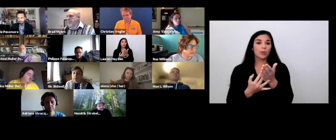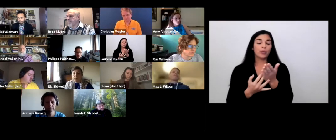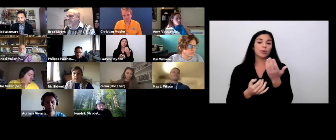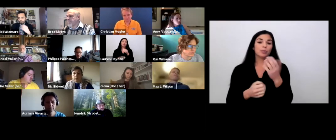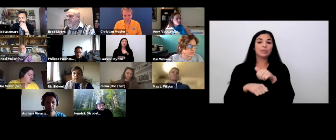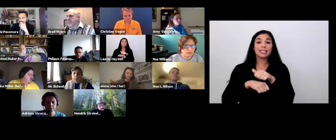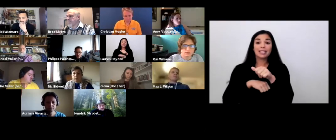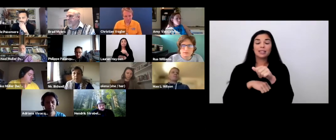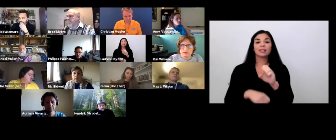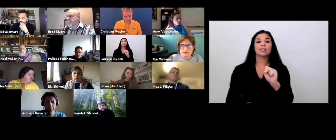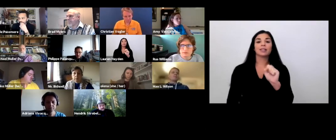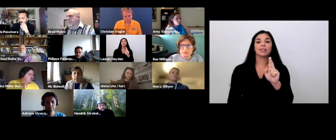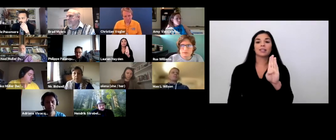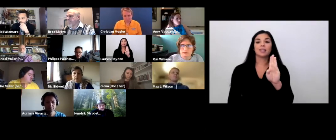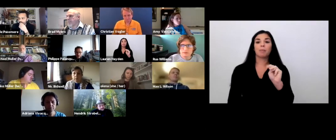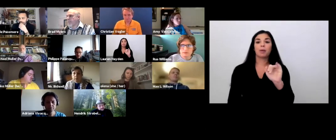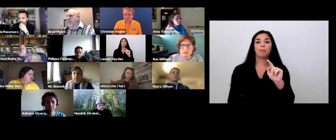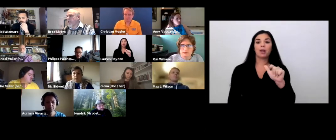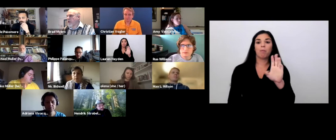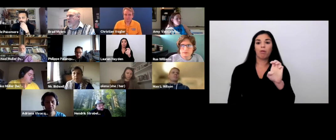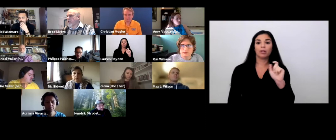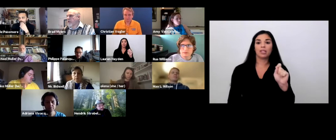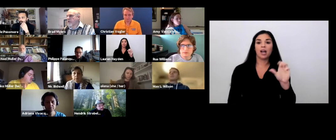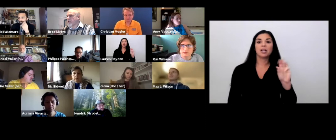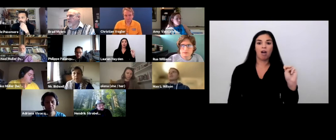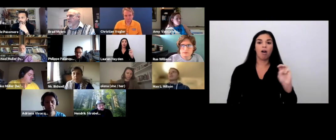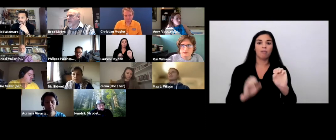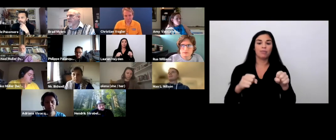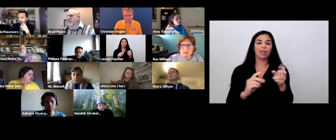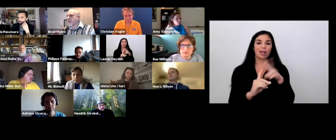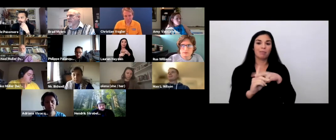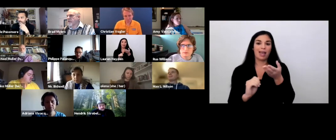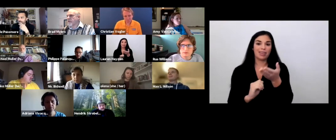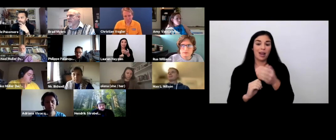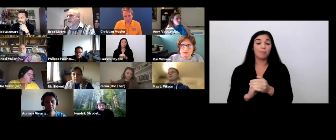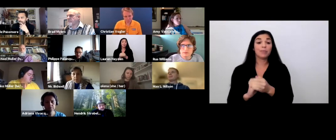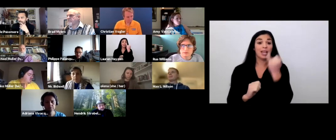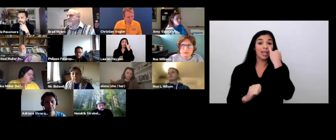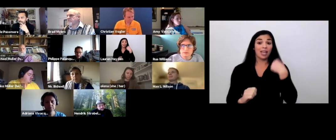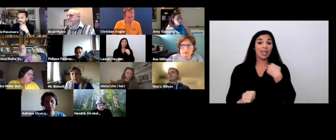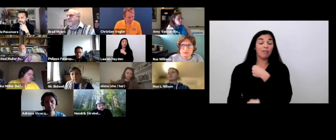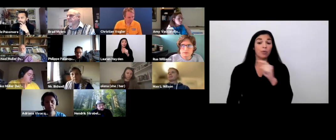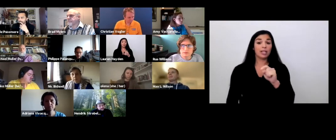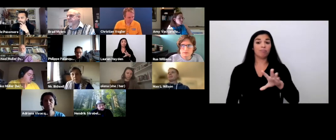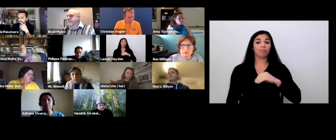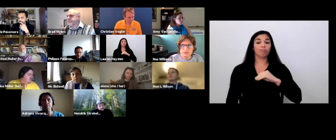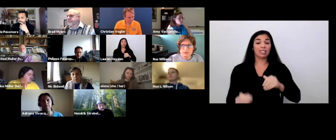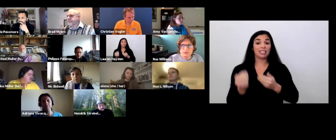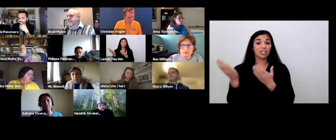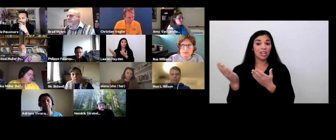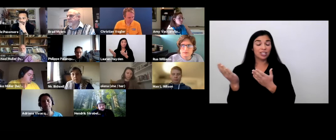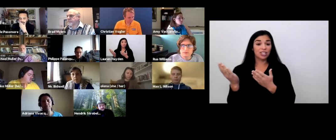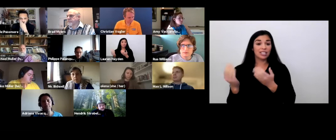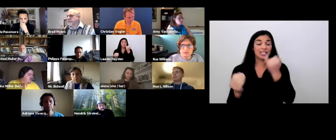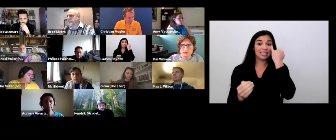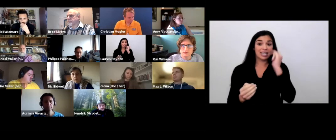submittable.com. But there's also just, if there are suggestions that we should be taking on and not projects that people themselves